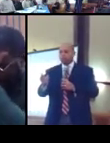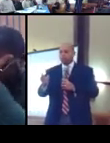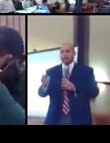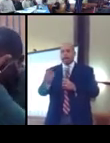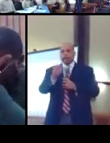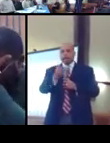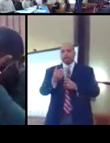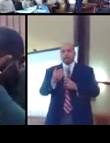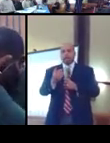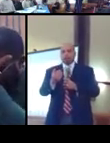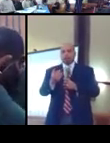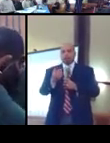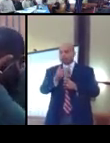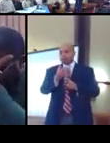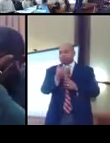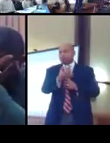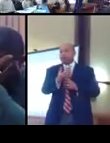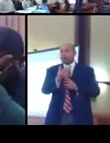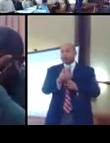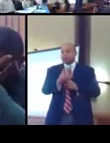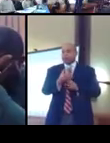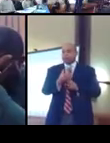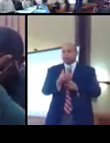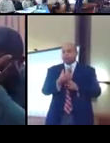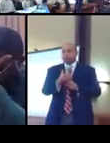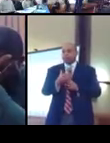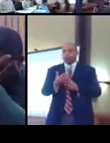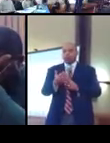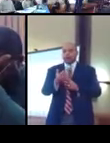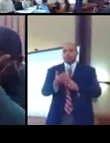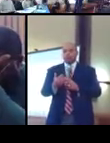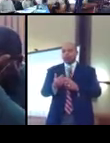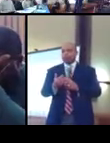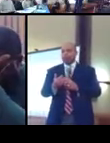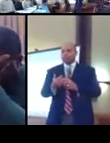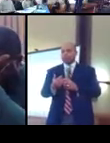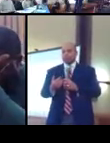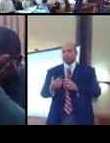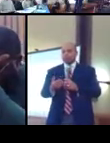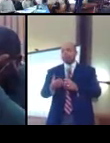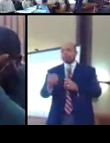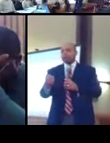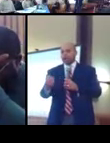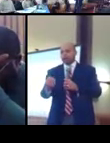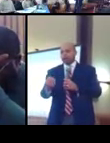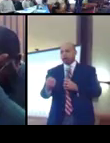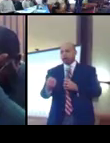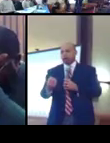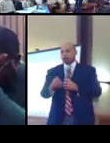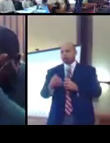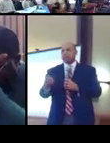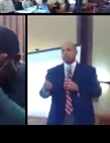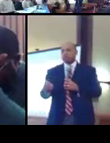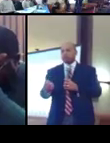capital reward money. They, there's some private entities as well. So that 200,000 actually turned into $1